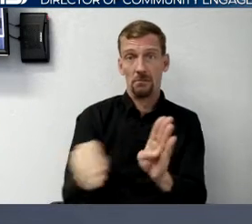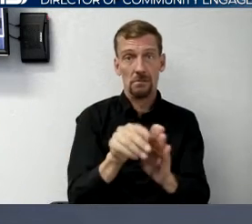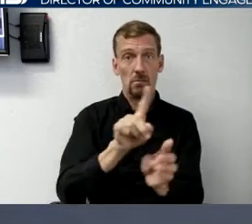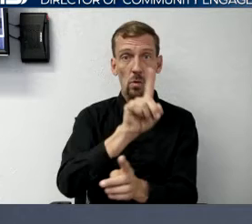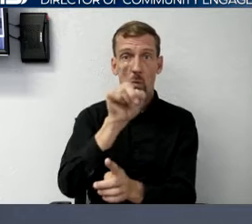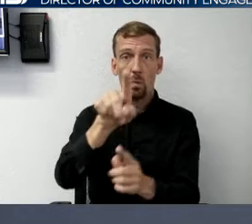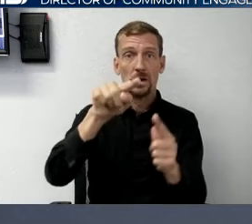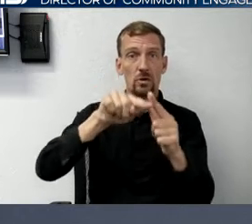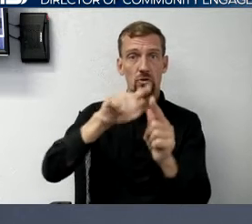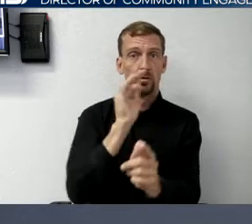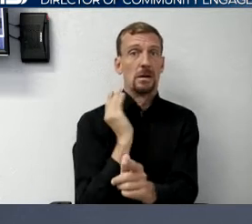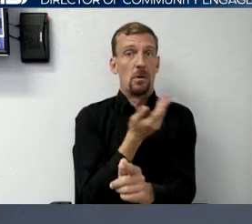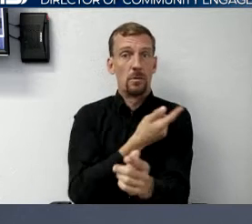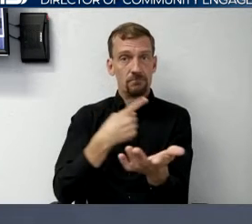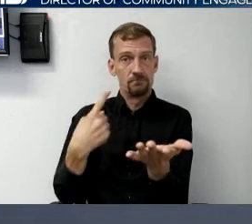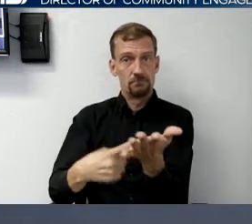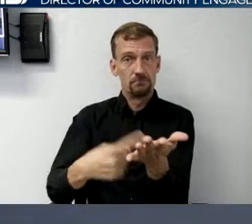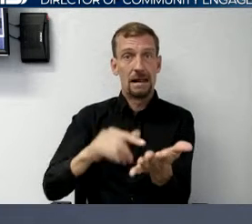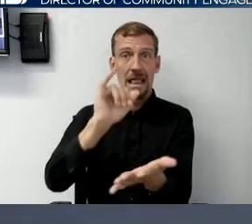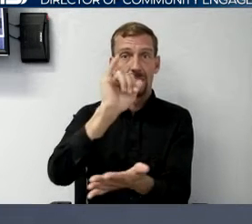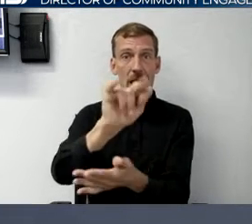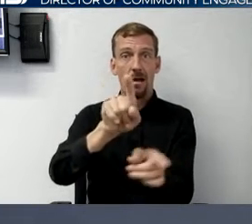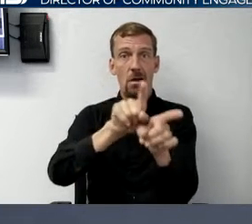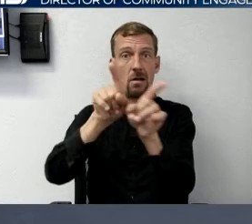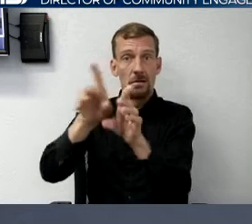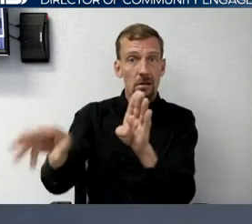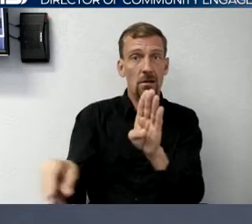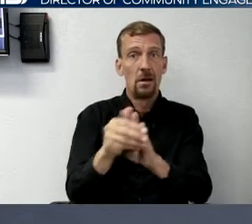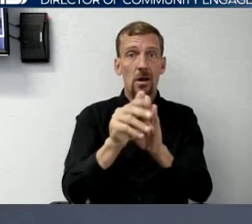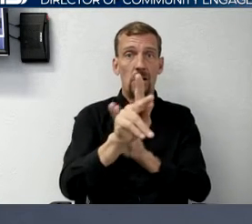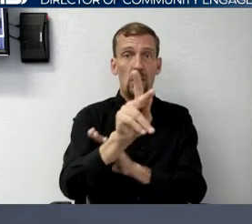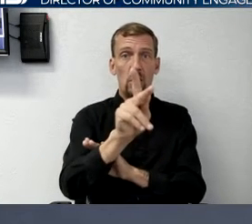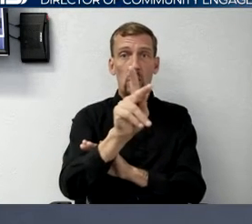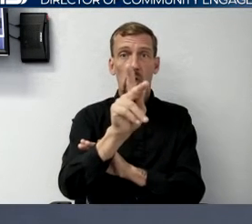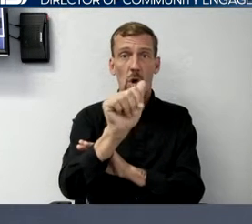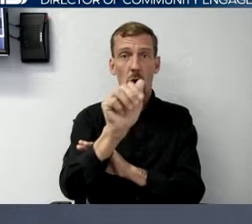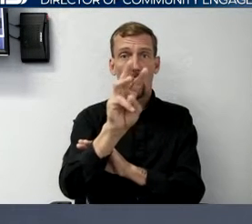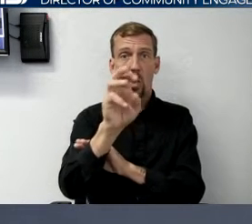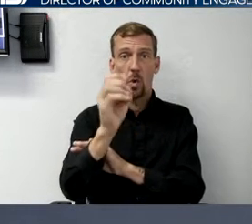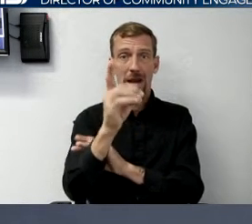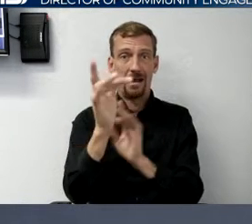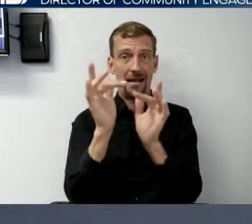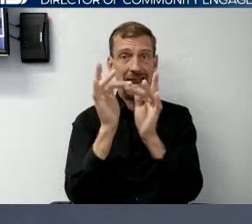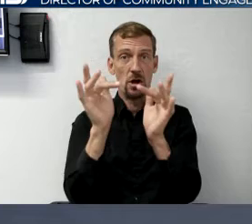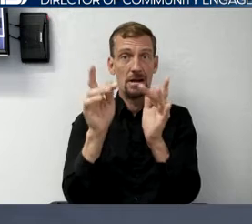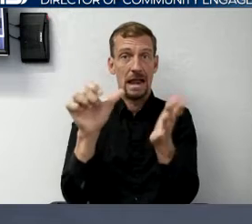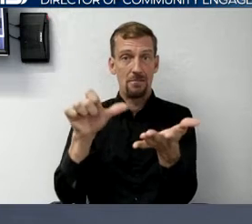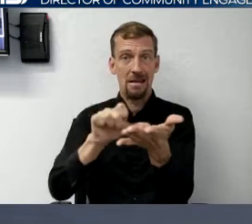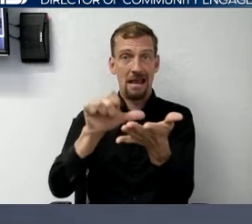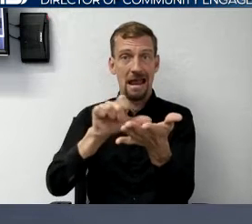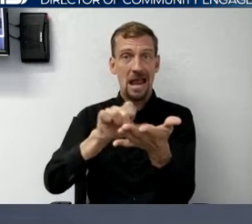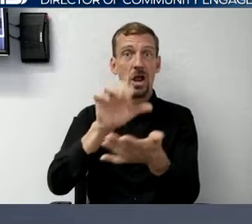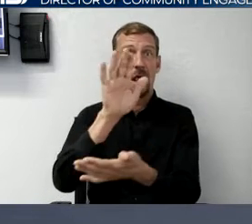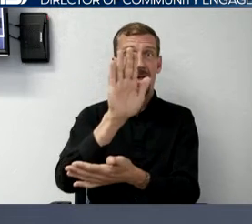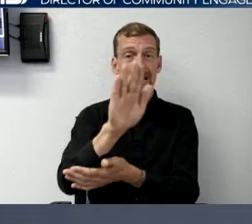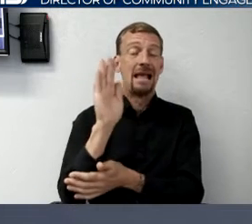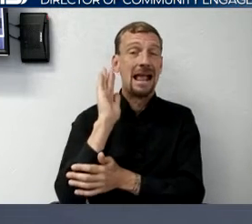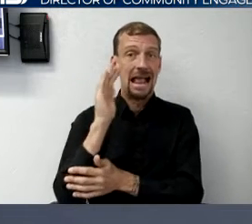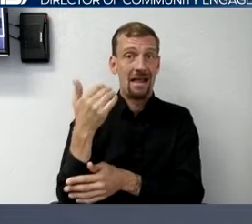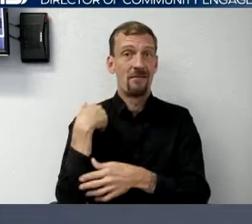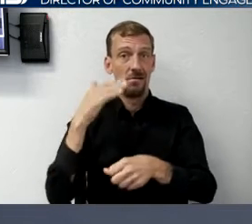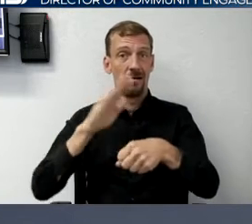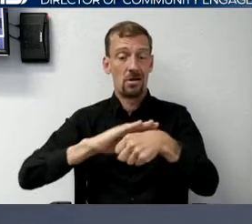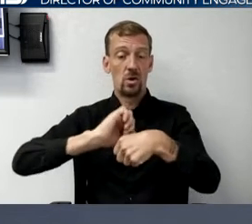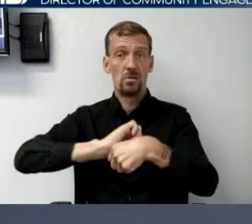this is put on our COVID-19 Kaweah Delta page, and we cut up the questions and answers, and sometimes they're used on social